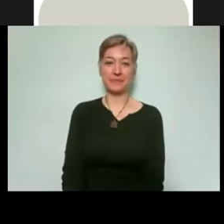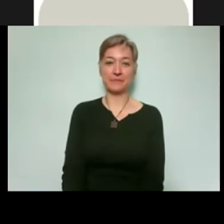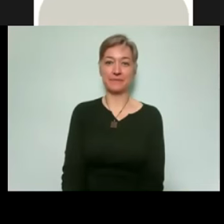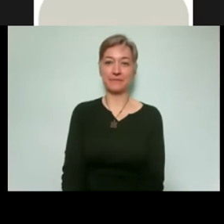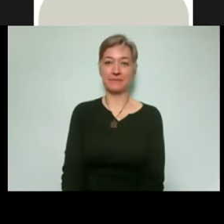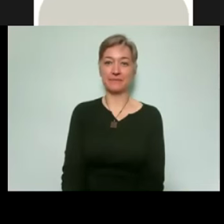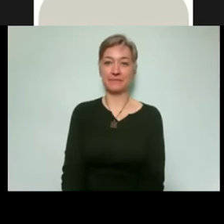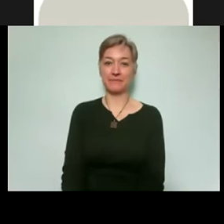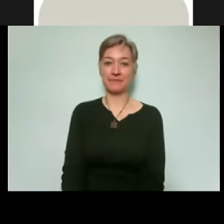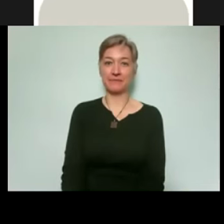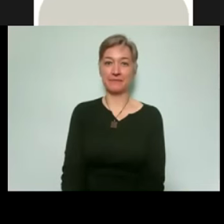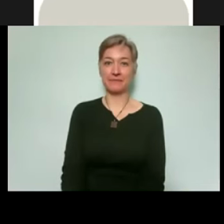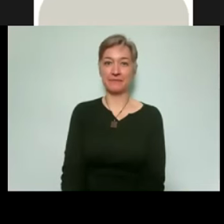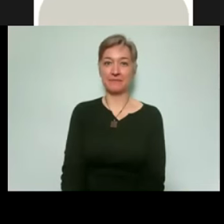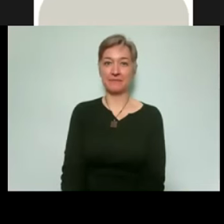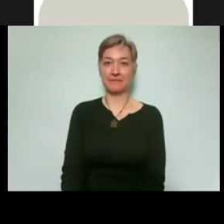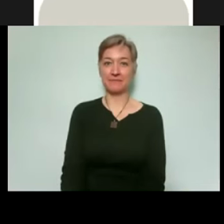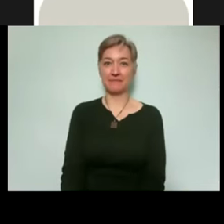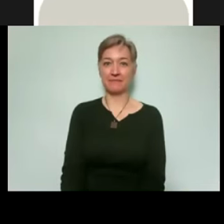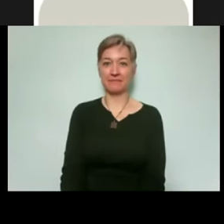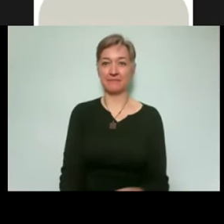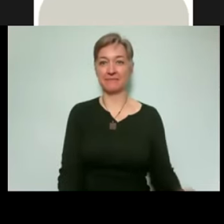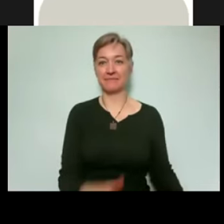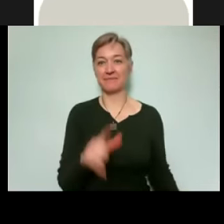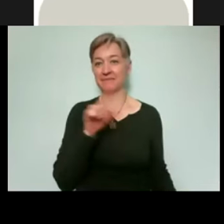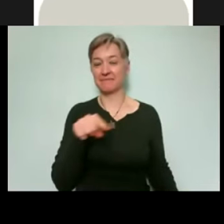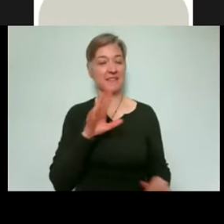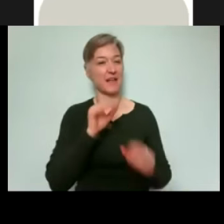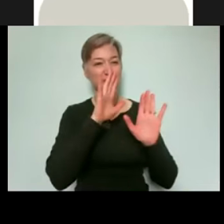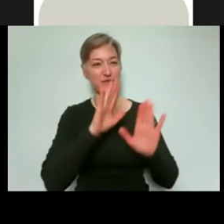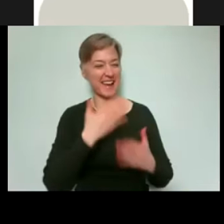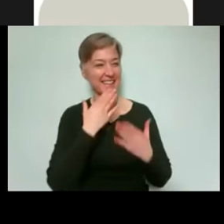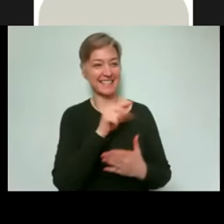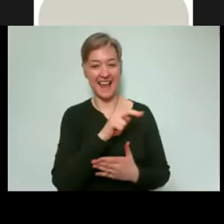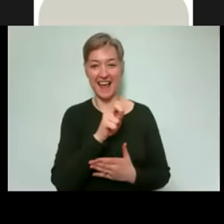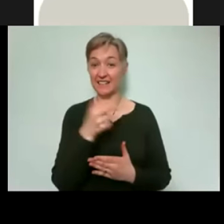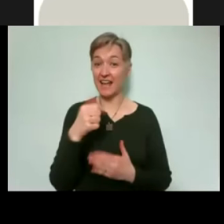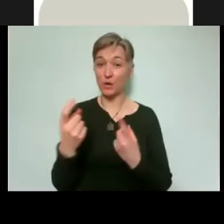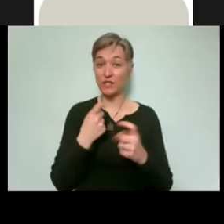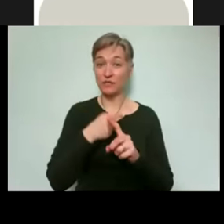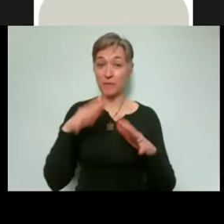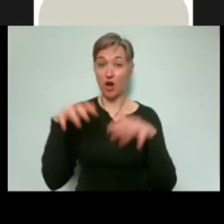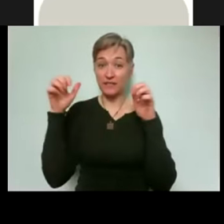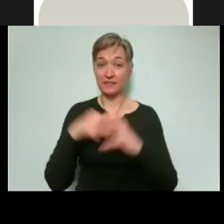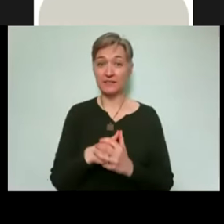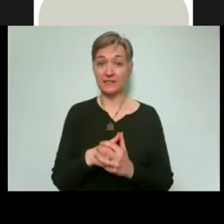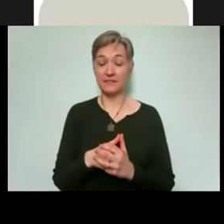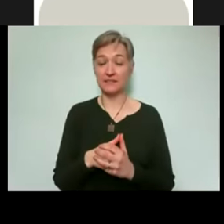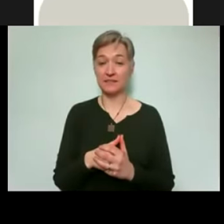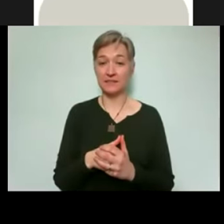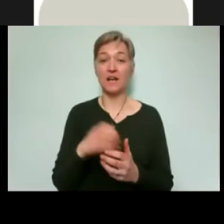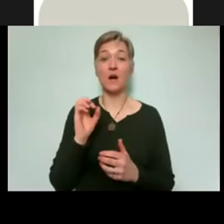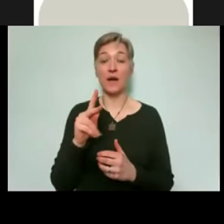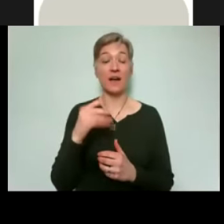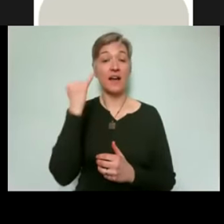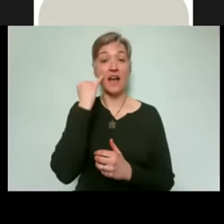That was great. Thanks, Anne. Did we have a question from the audience? And yeah, I've got one. Okay, and if others would